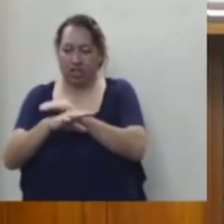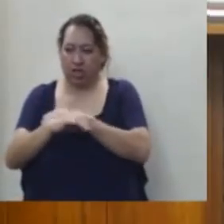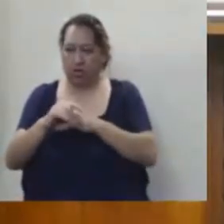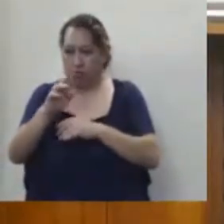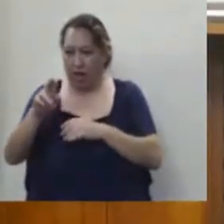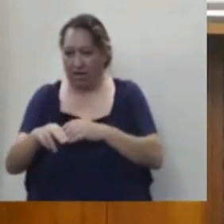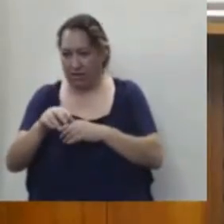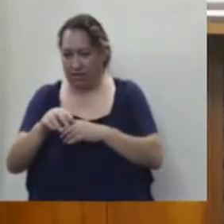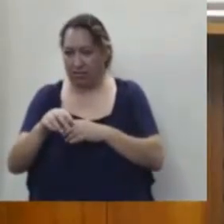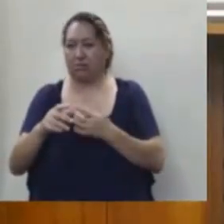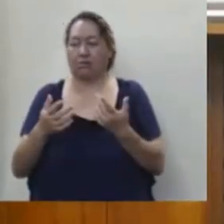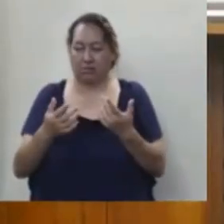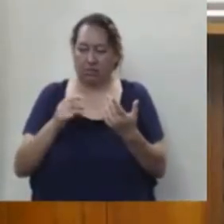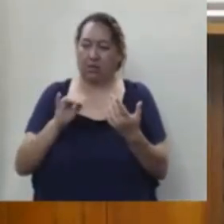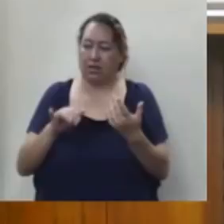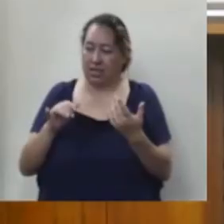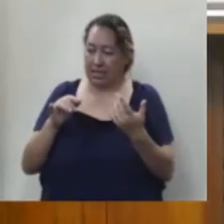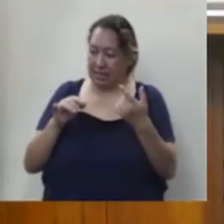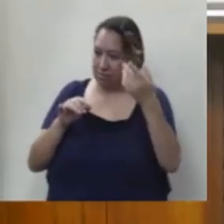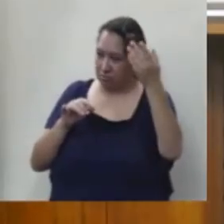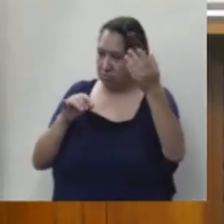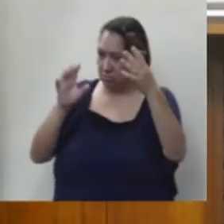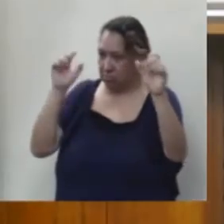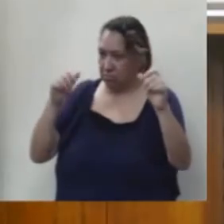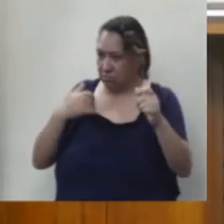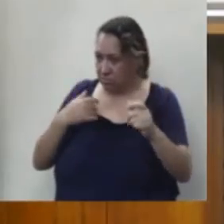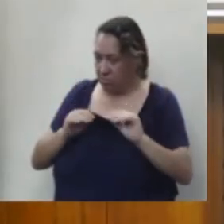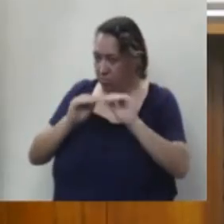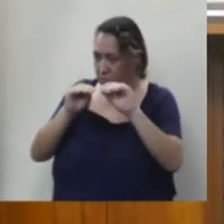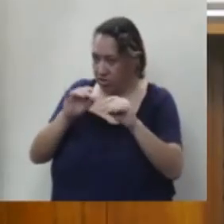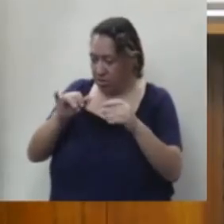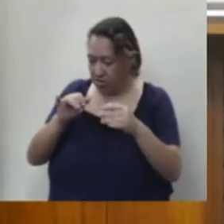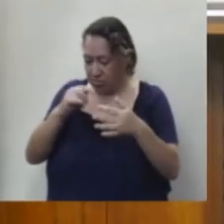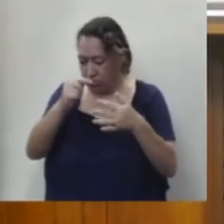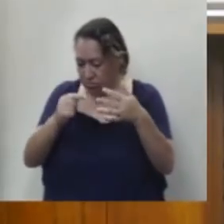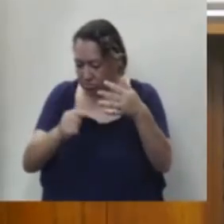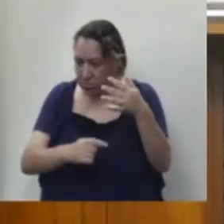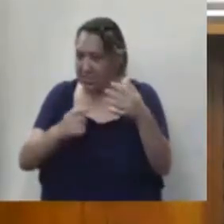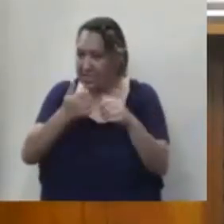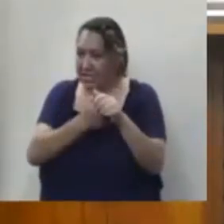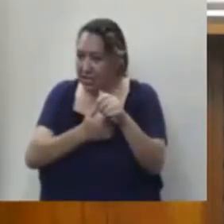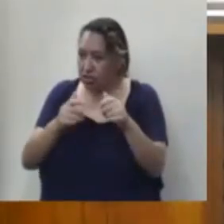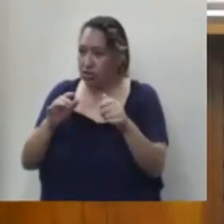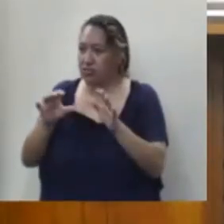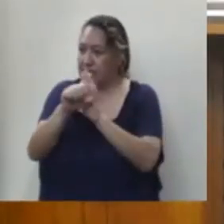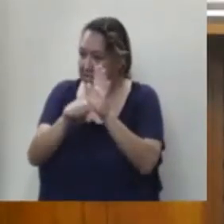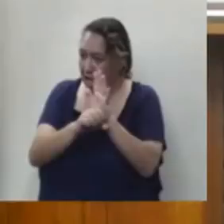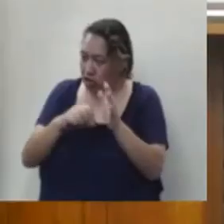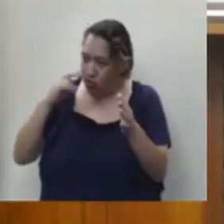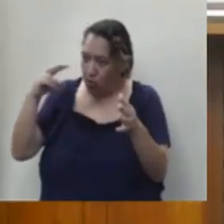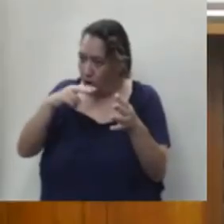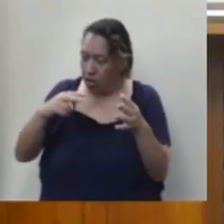these guidelines. He has asked the states to look at these guidelines and use them as a basis